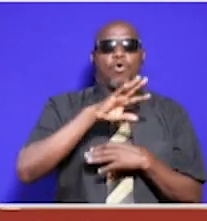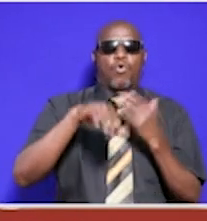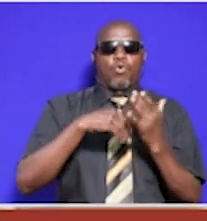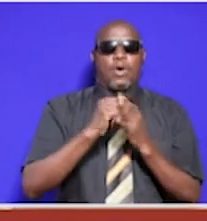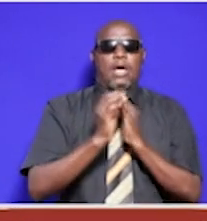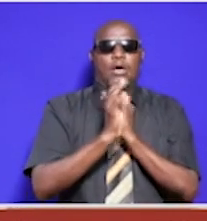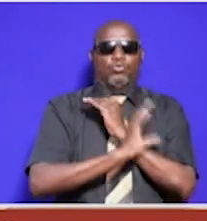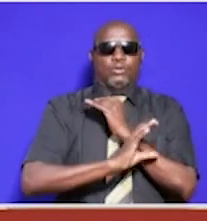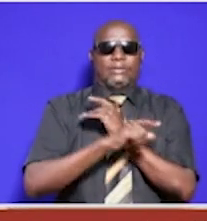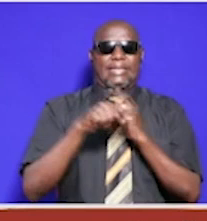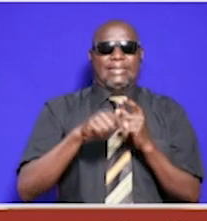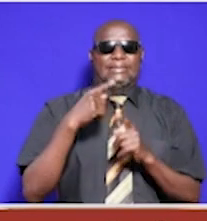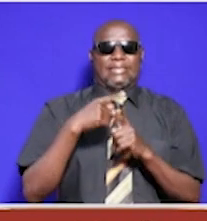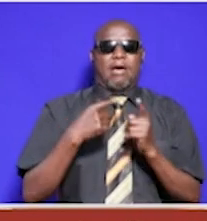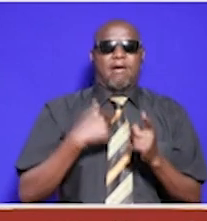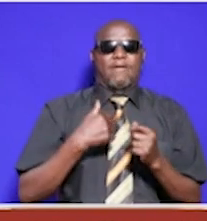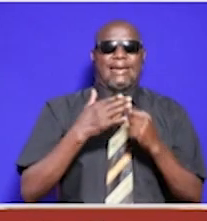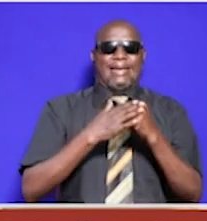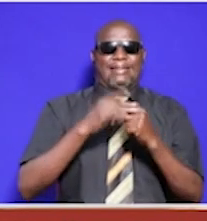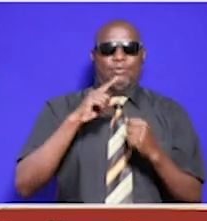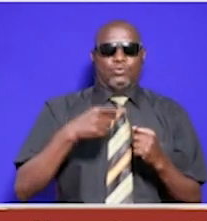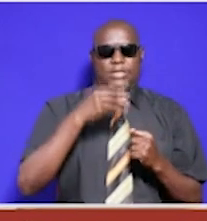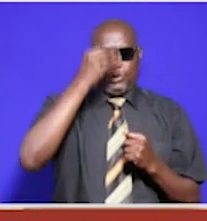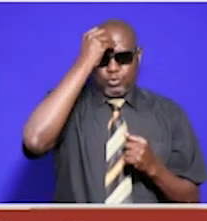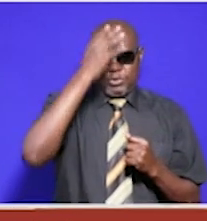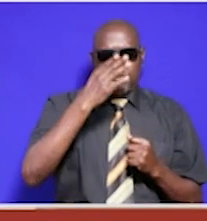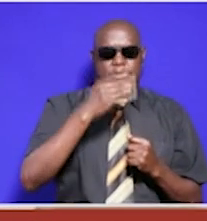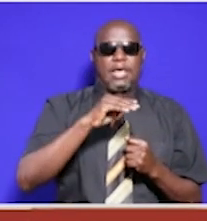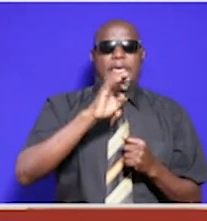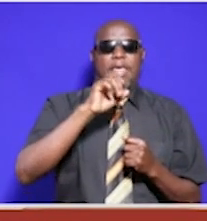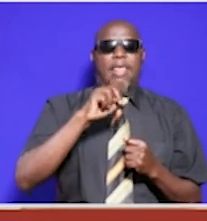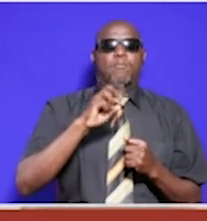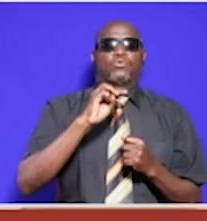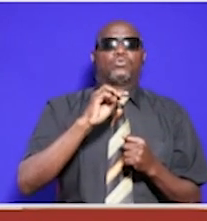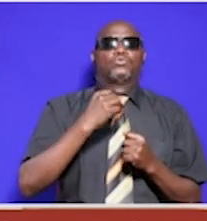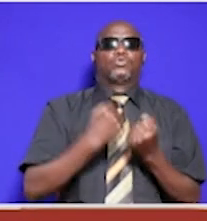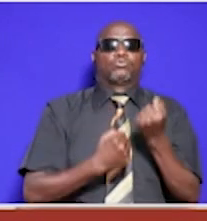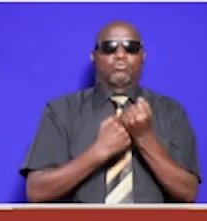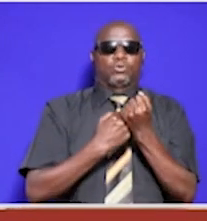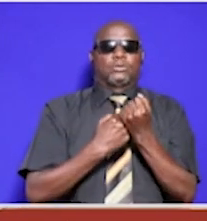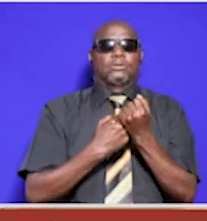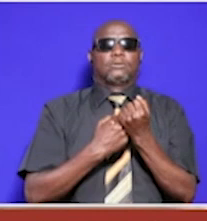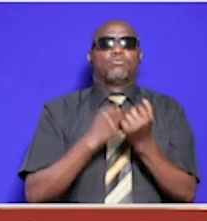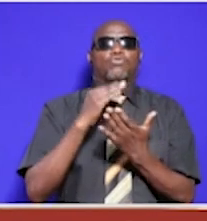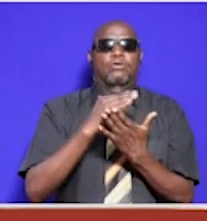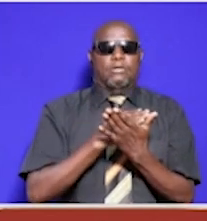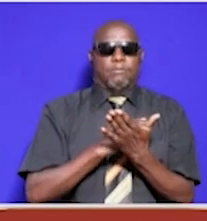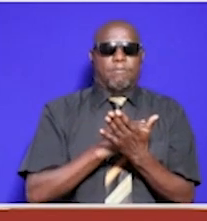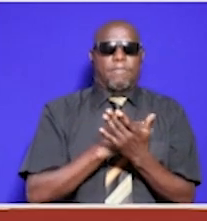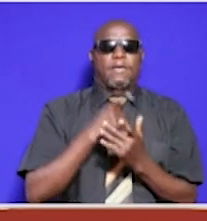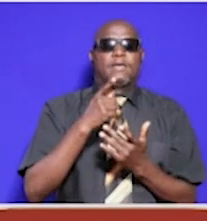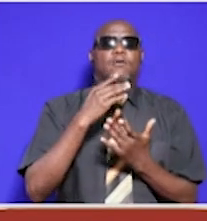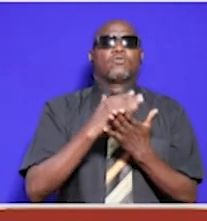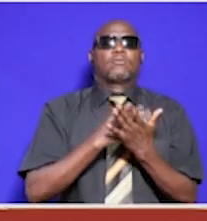this year we are having a total of 9,000 students under the Elimu Scholarship Program. And this program covers